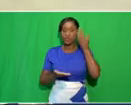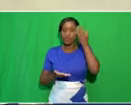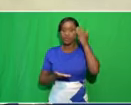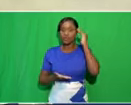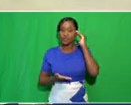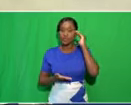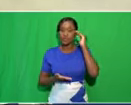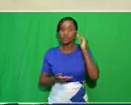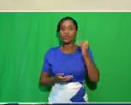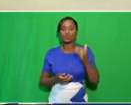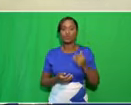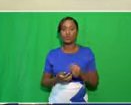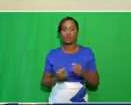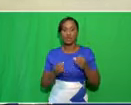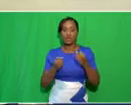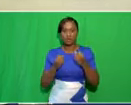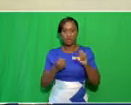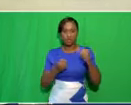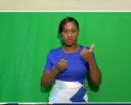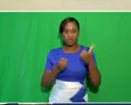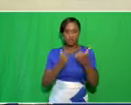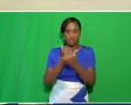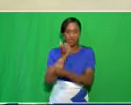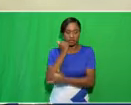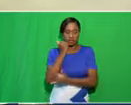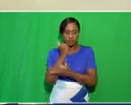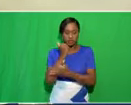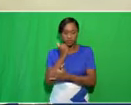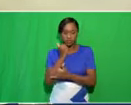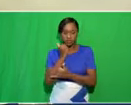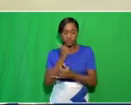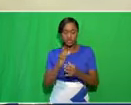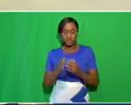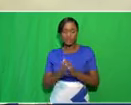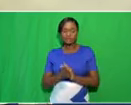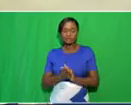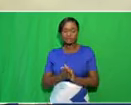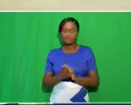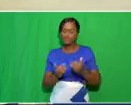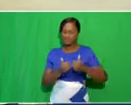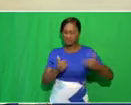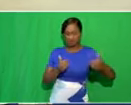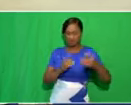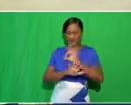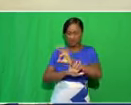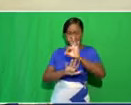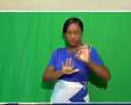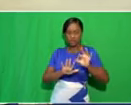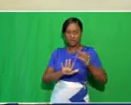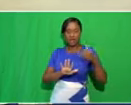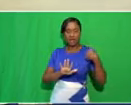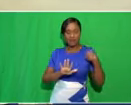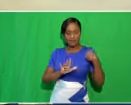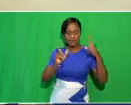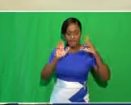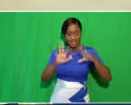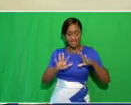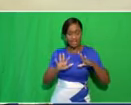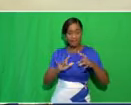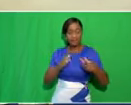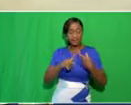that a number of other countries, apart from countries in the Caribbean, that would have placement exams